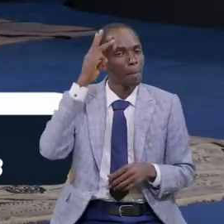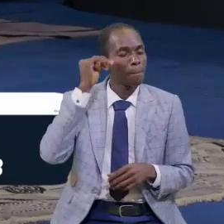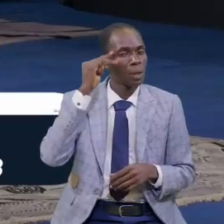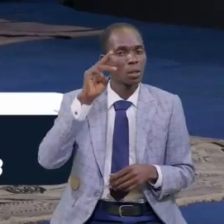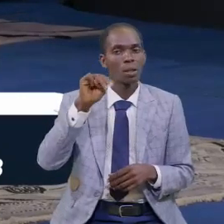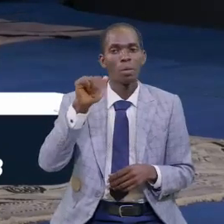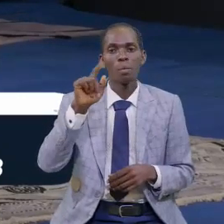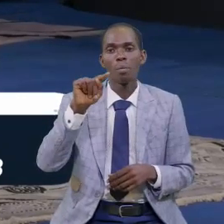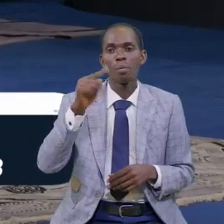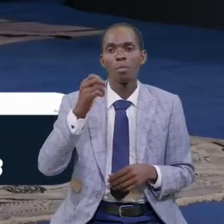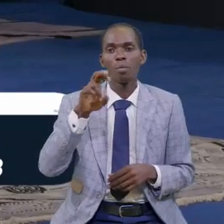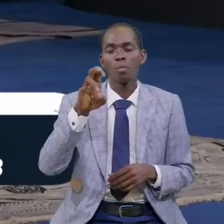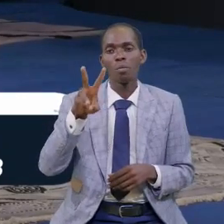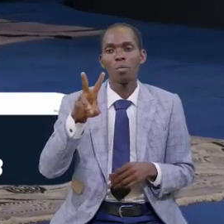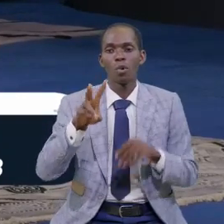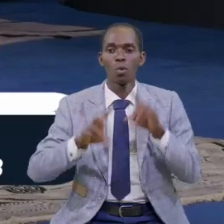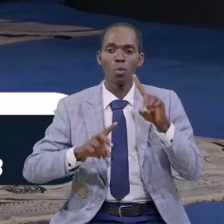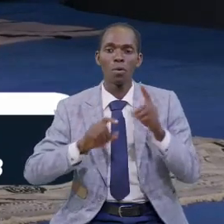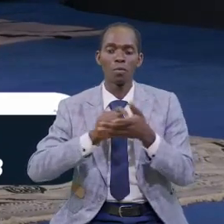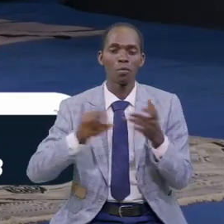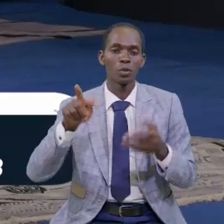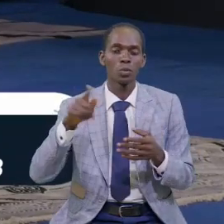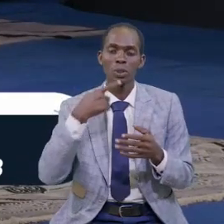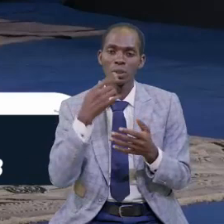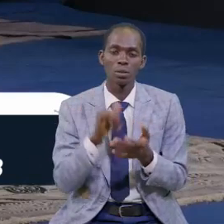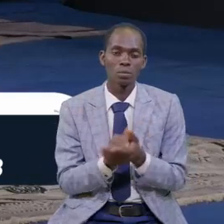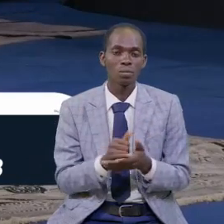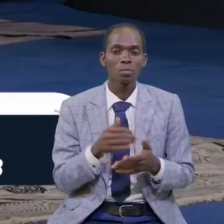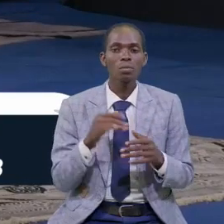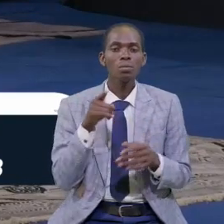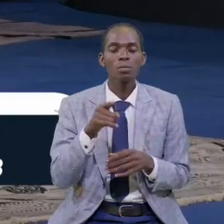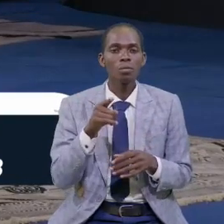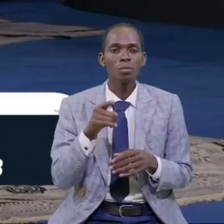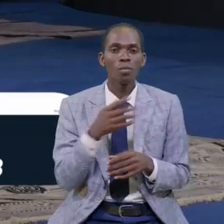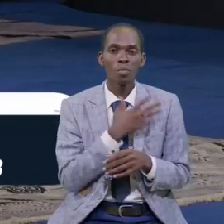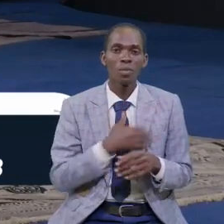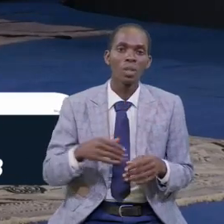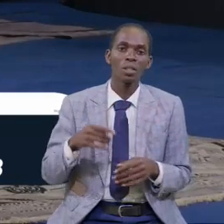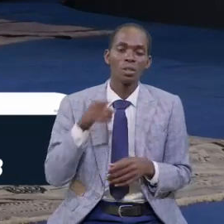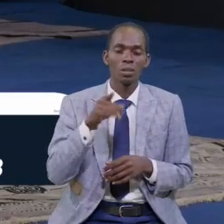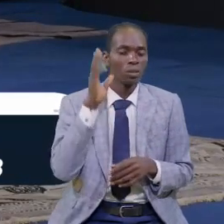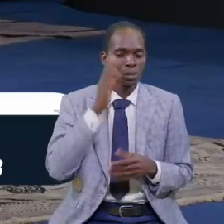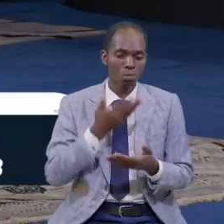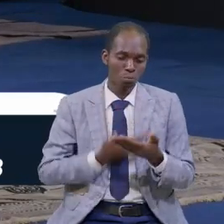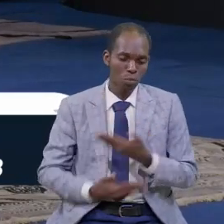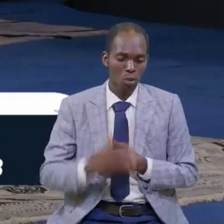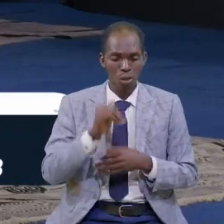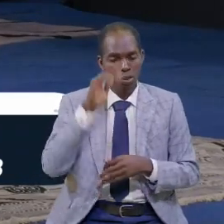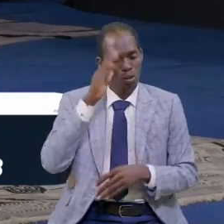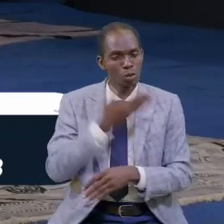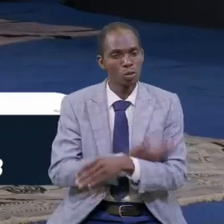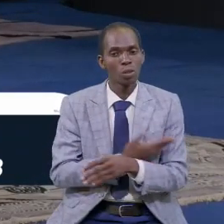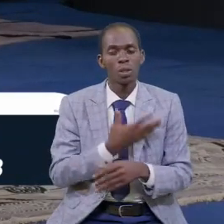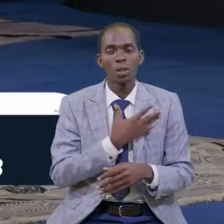son, and thou shalt call his name Jesus, for he shall save.